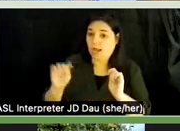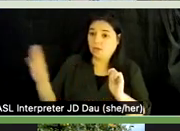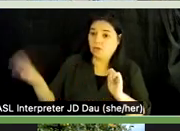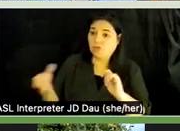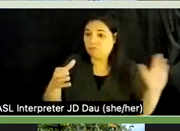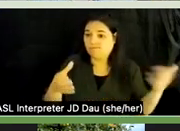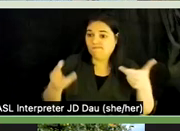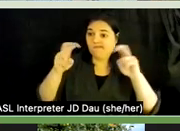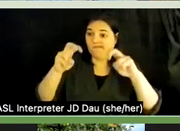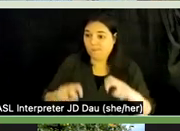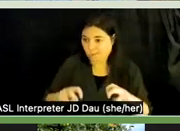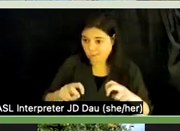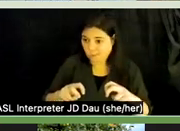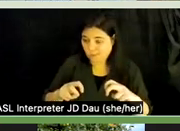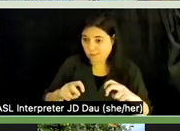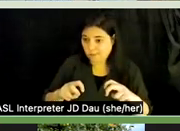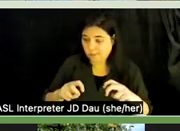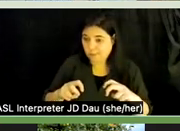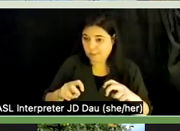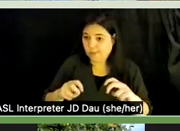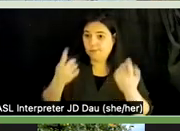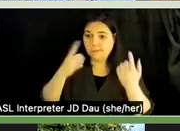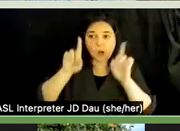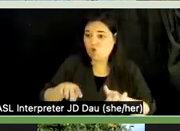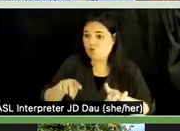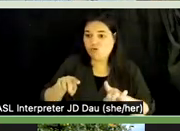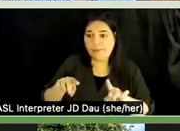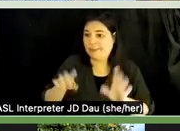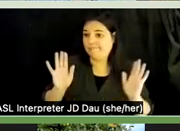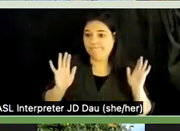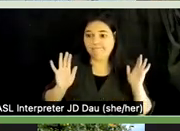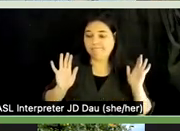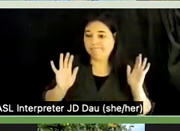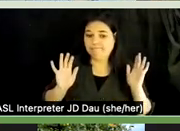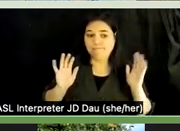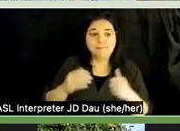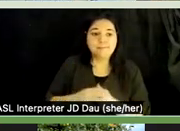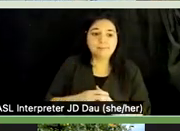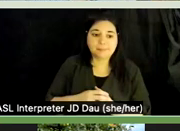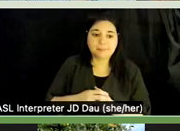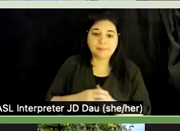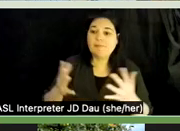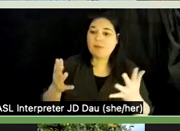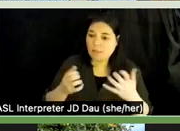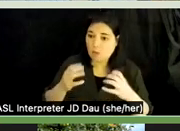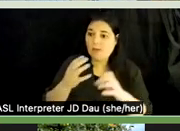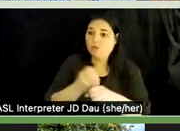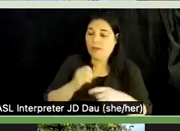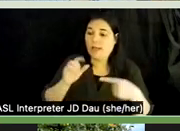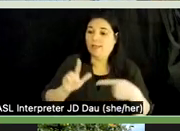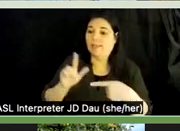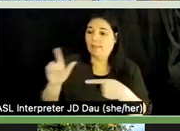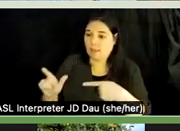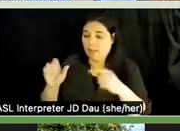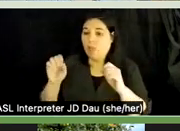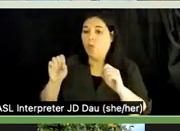down and come to an agreement to get the violator into compliance